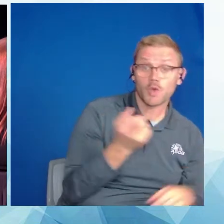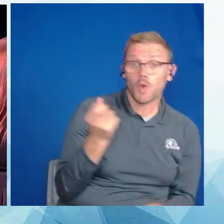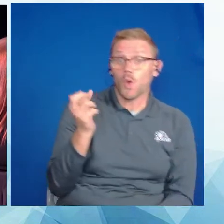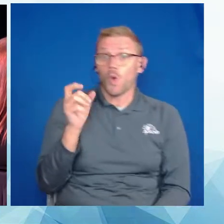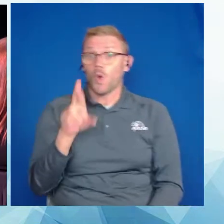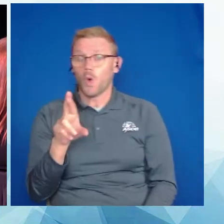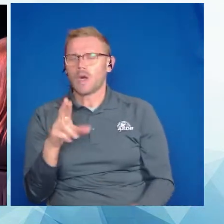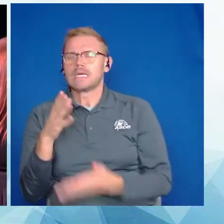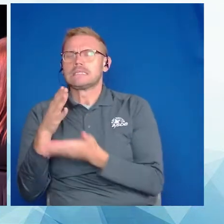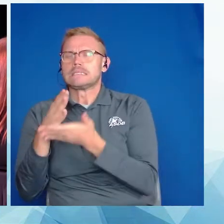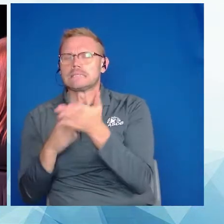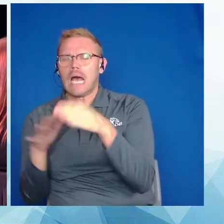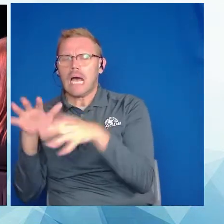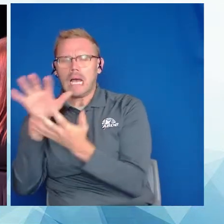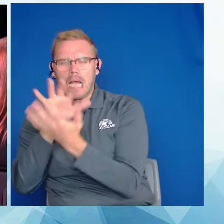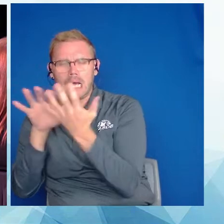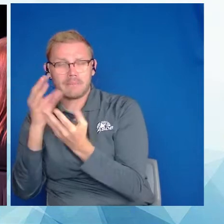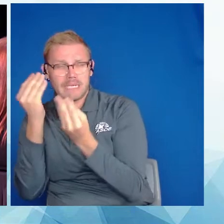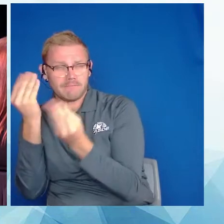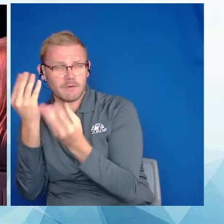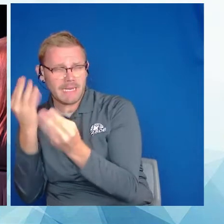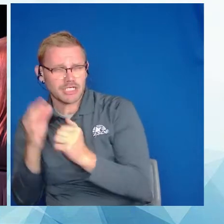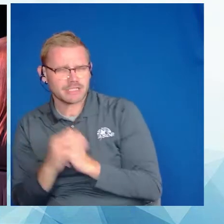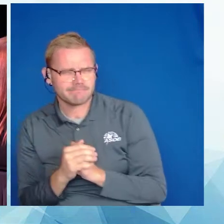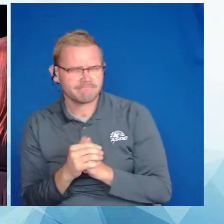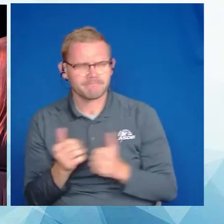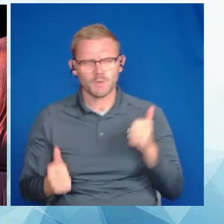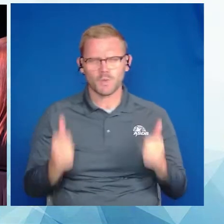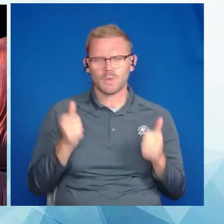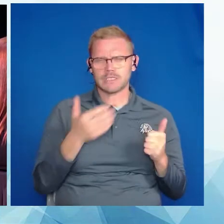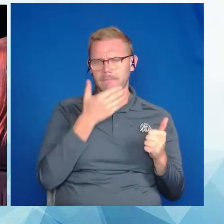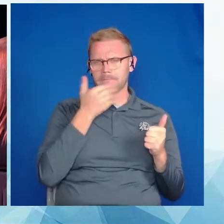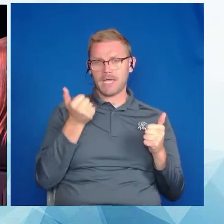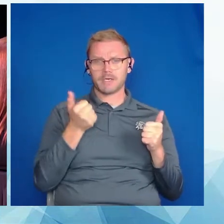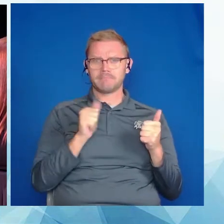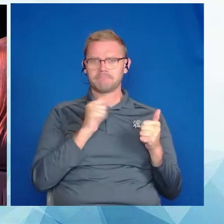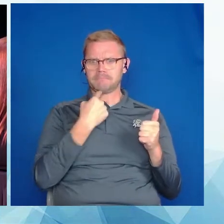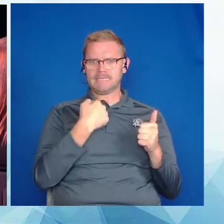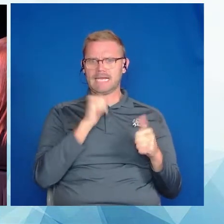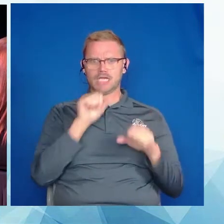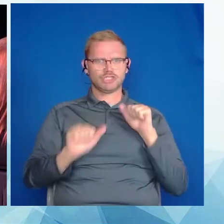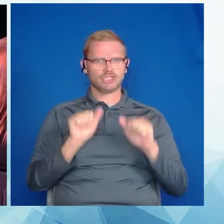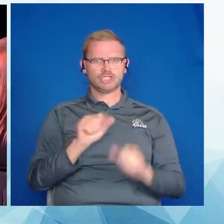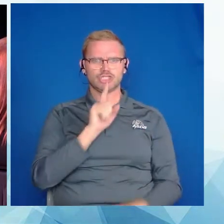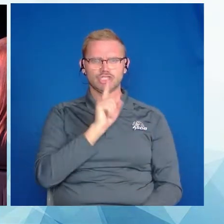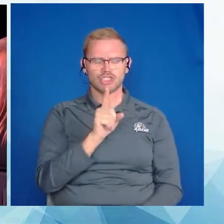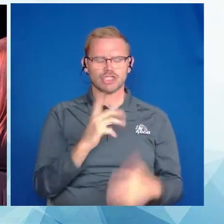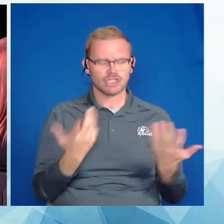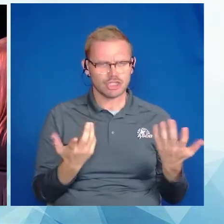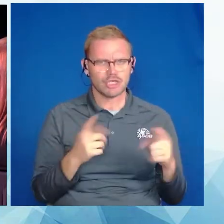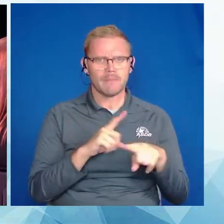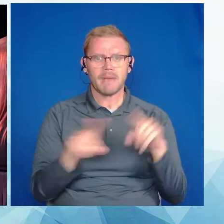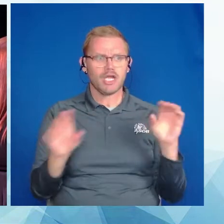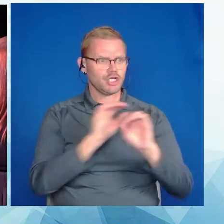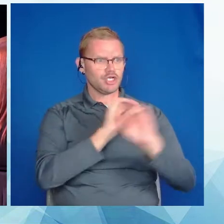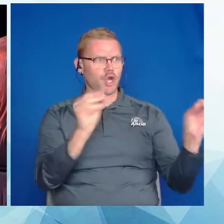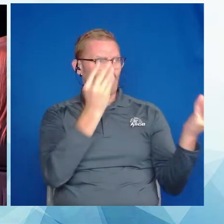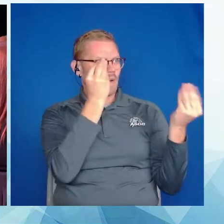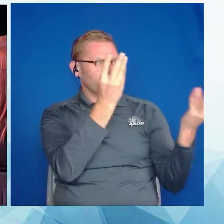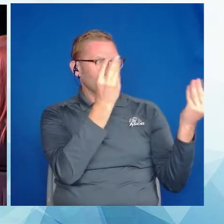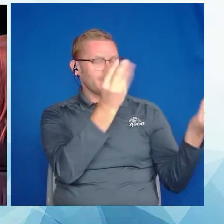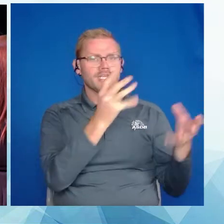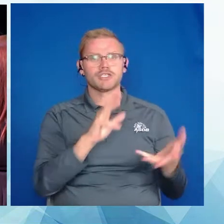or some information? I'm not sure, but at first, no